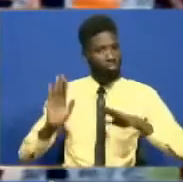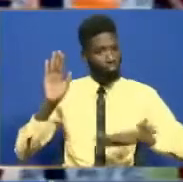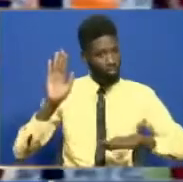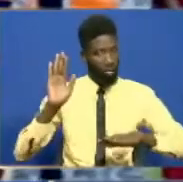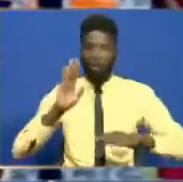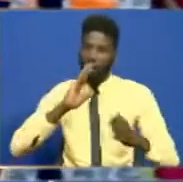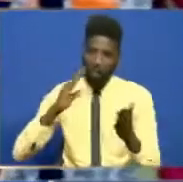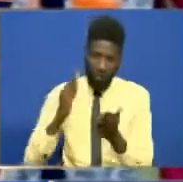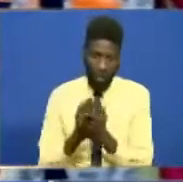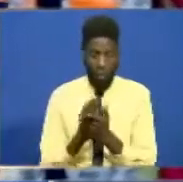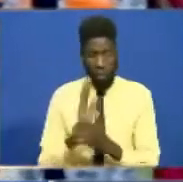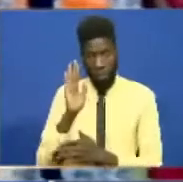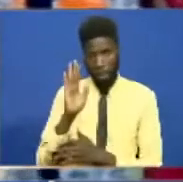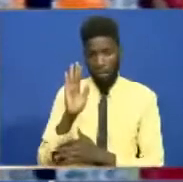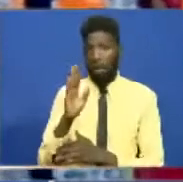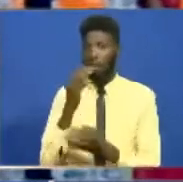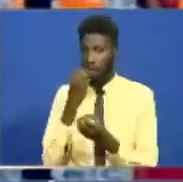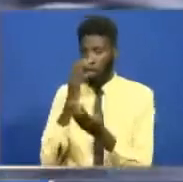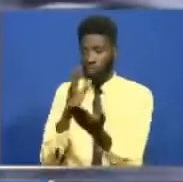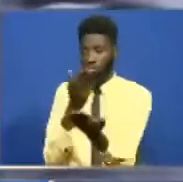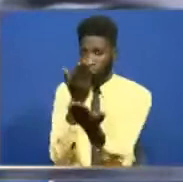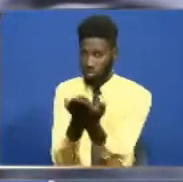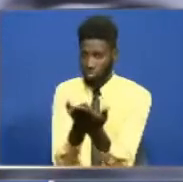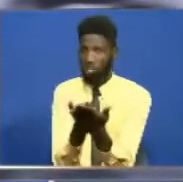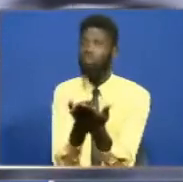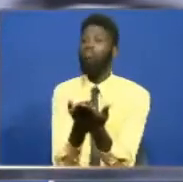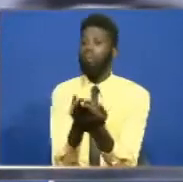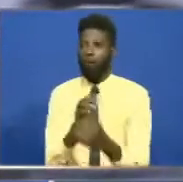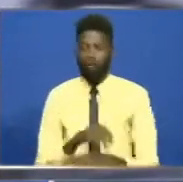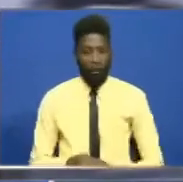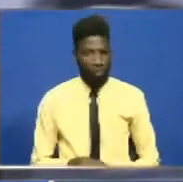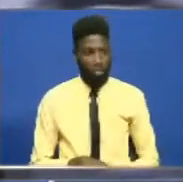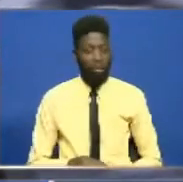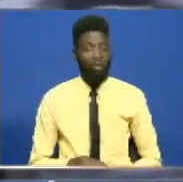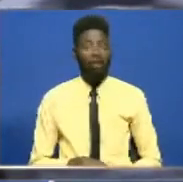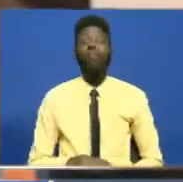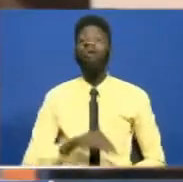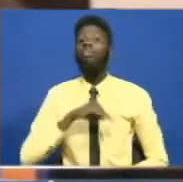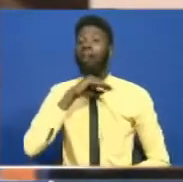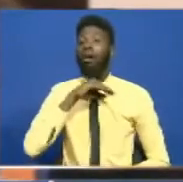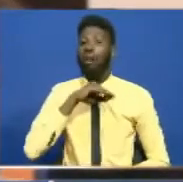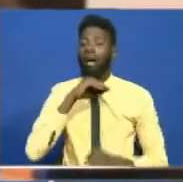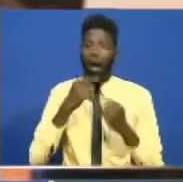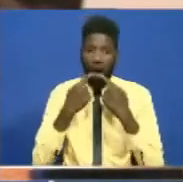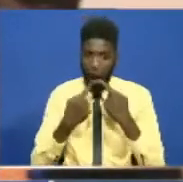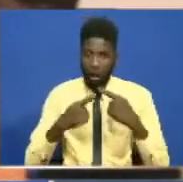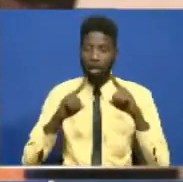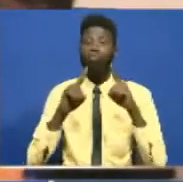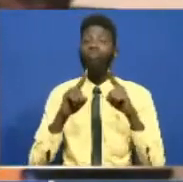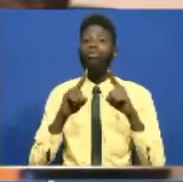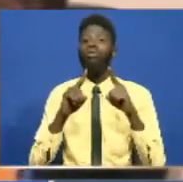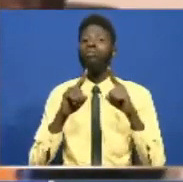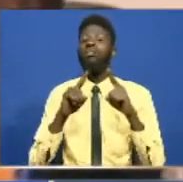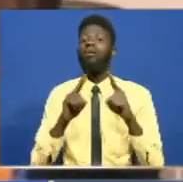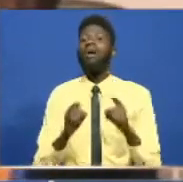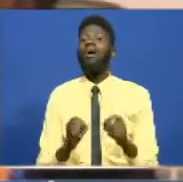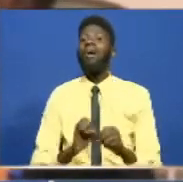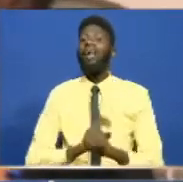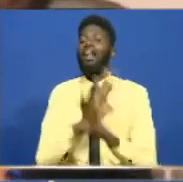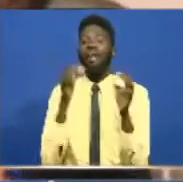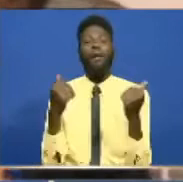information submitted. Party leader Raila Odinga is yet to publicly declare his presidential bid, with slightly over 17